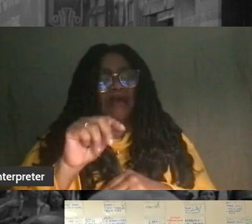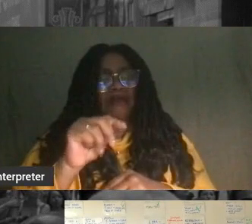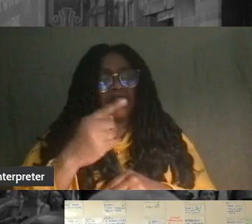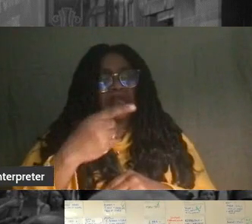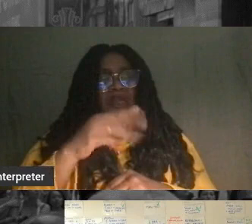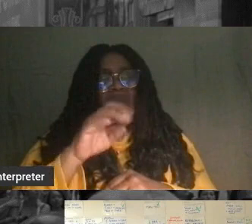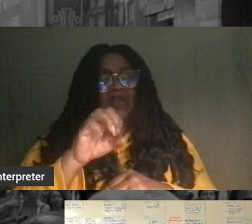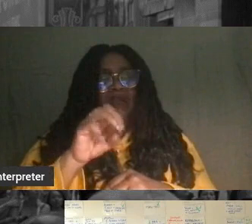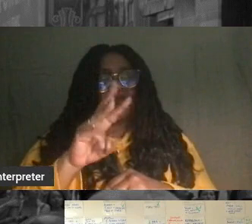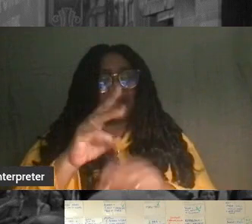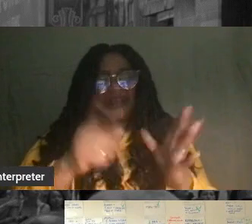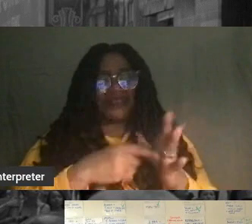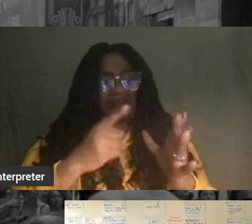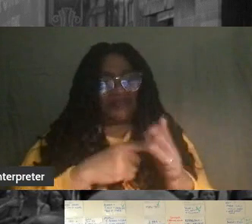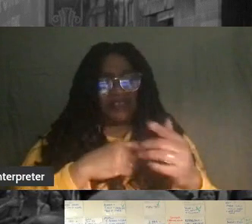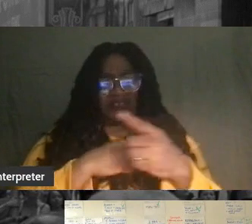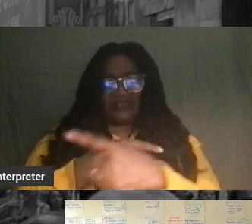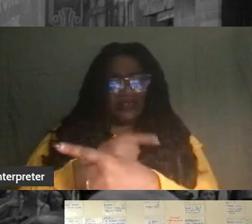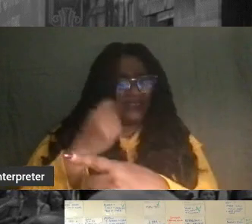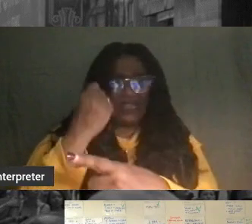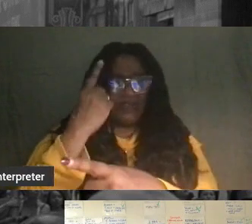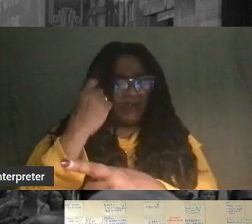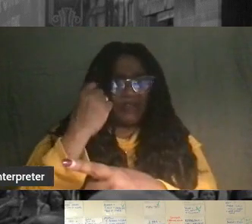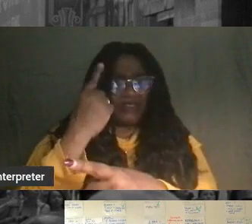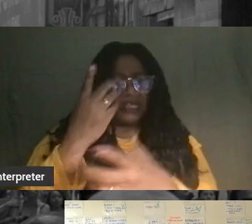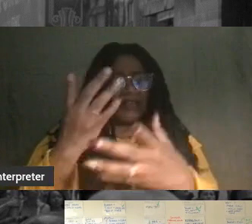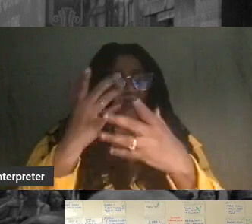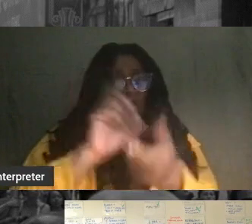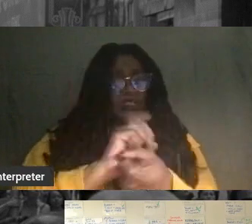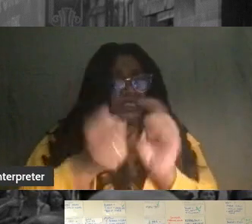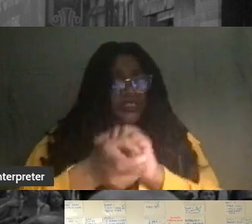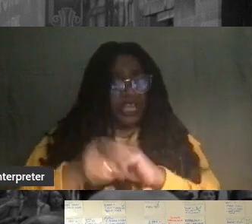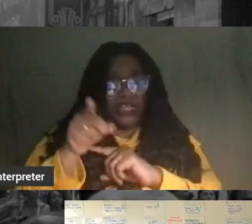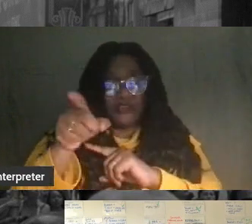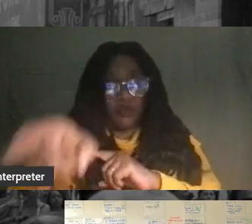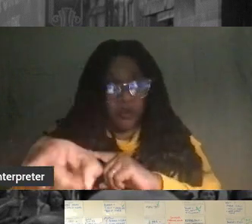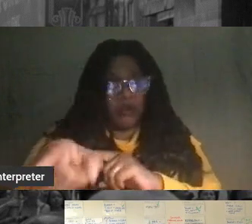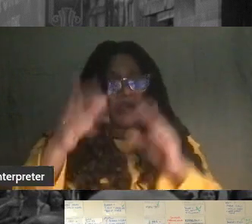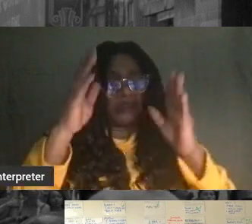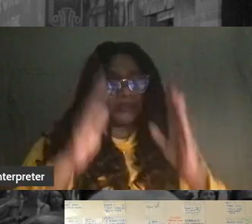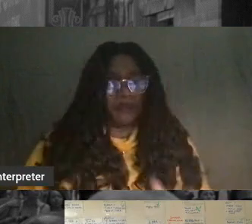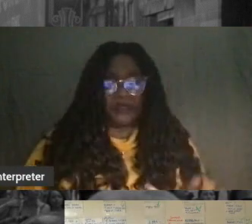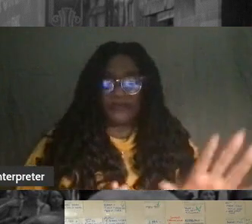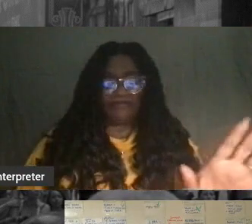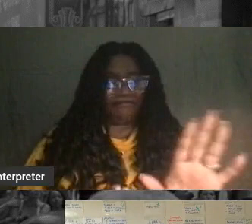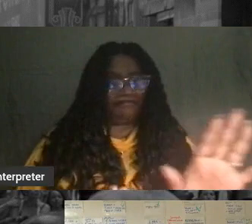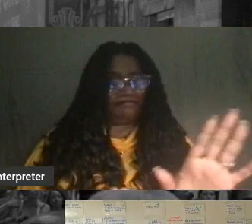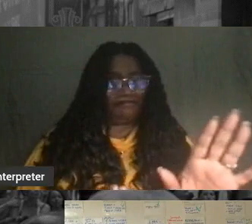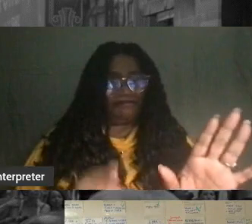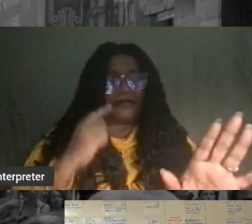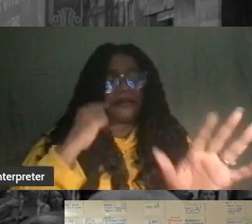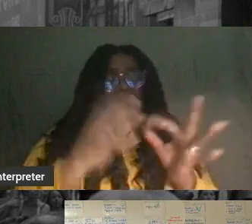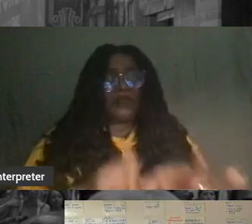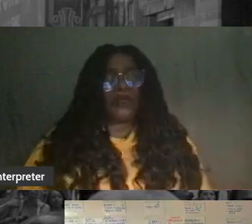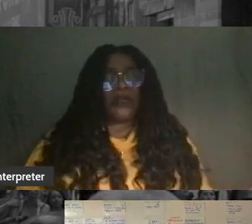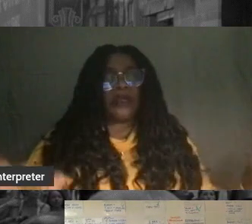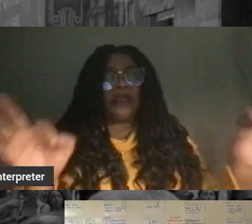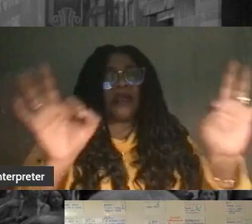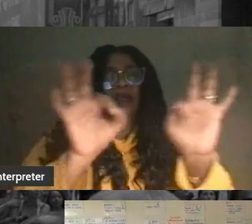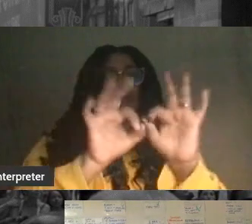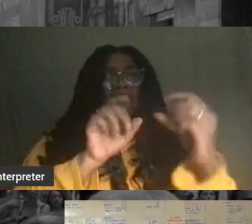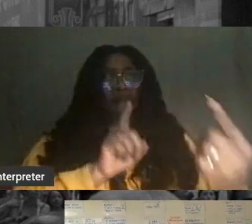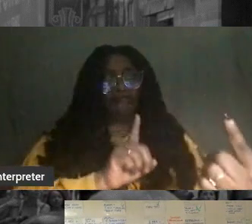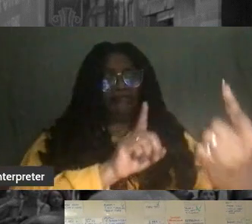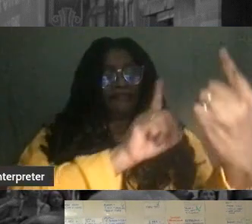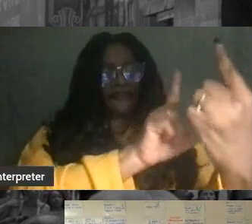you. Sometimes they want you to be something that you're not. And I think it's really important that in approaching an